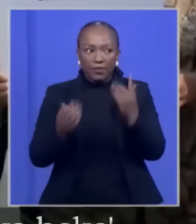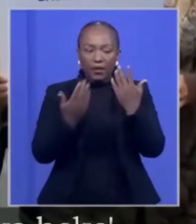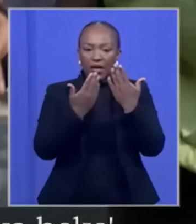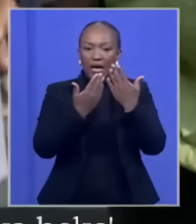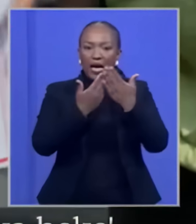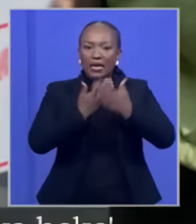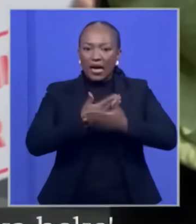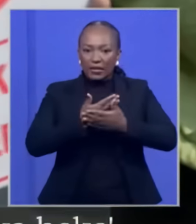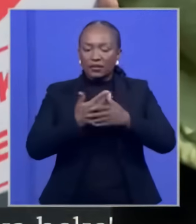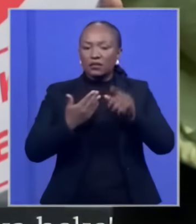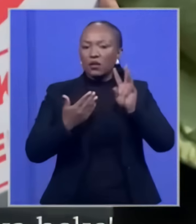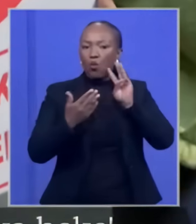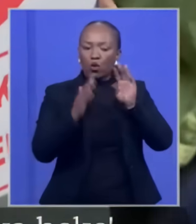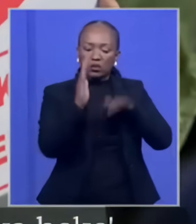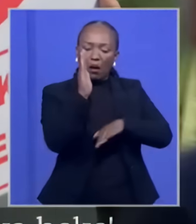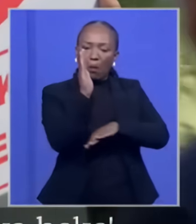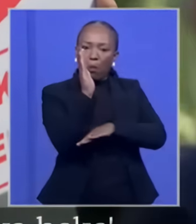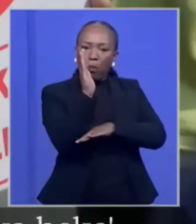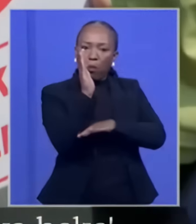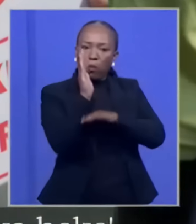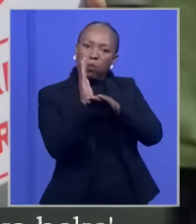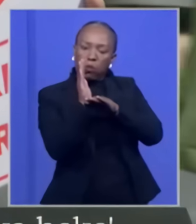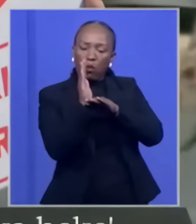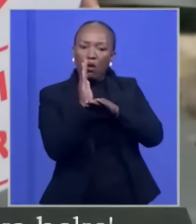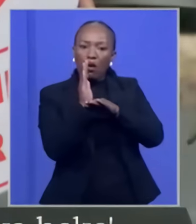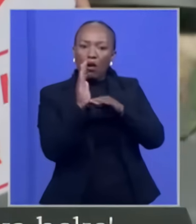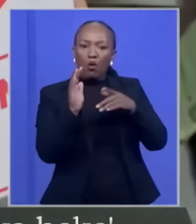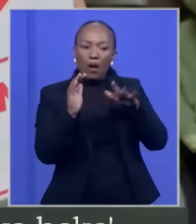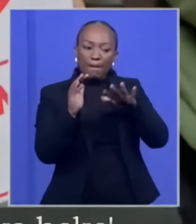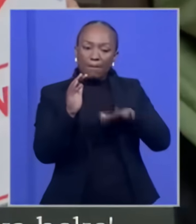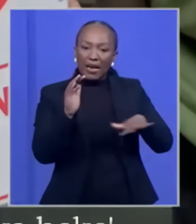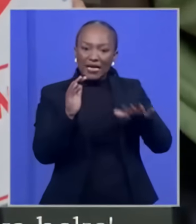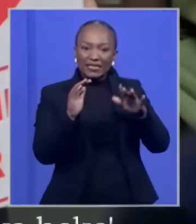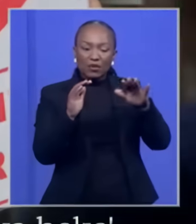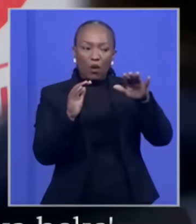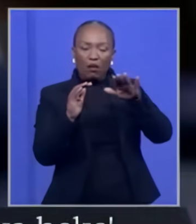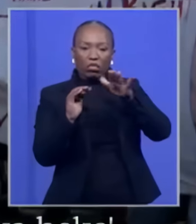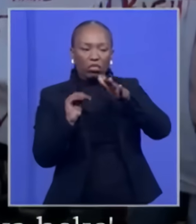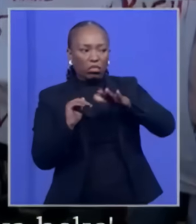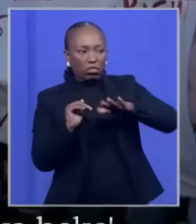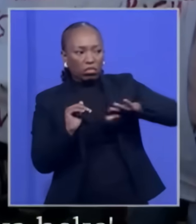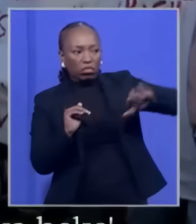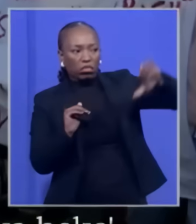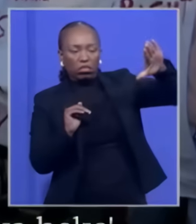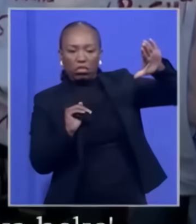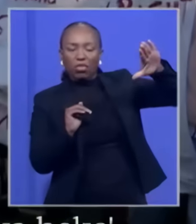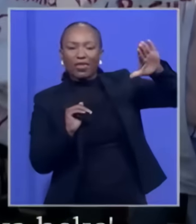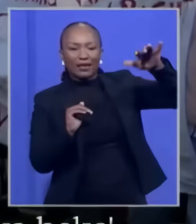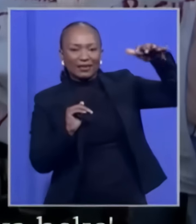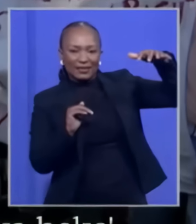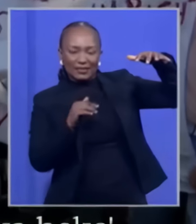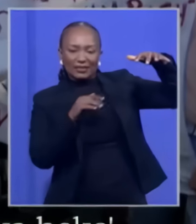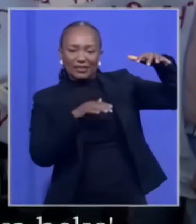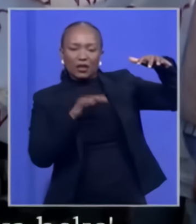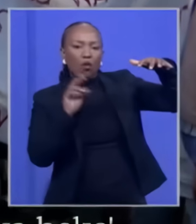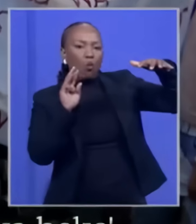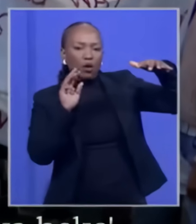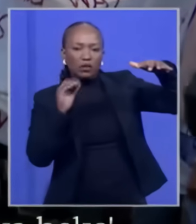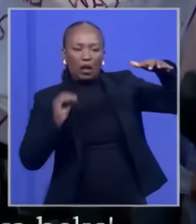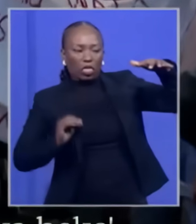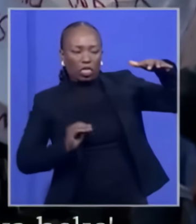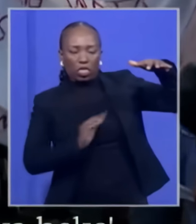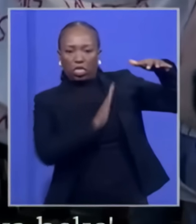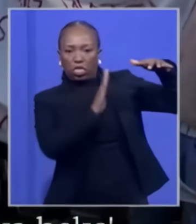the pressure goes up in this area, that which is high-lying area, then end up getting water. But during the day, because people are using water, they don't